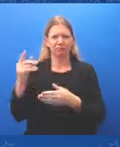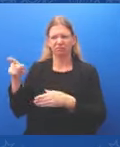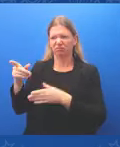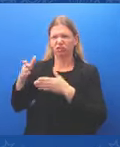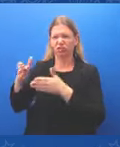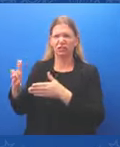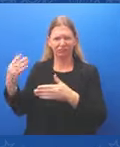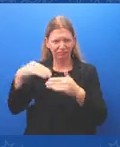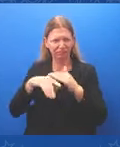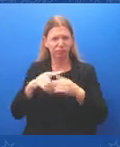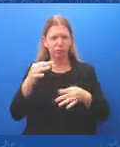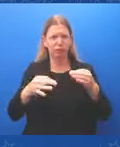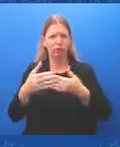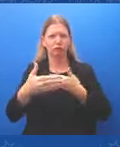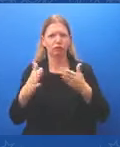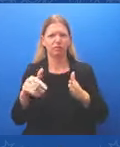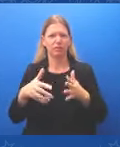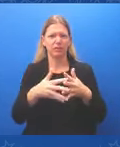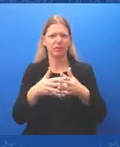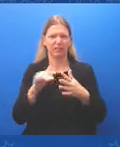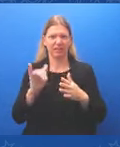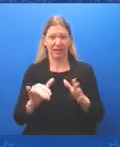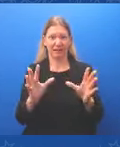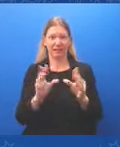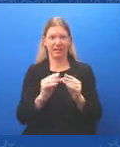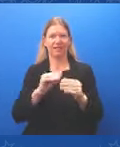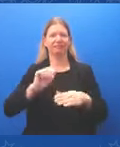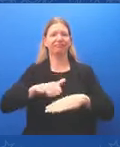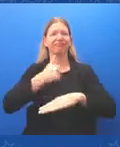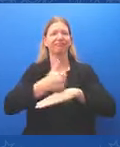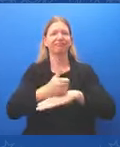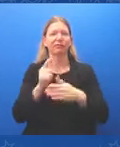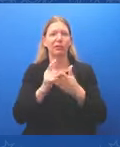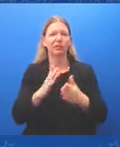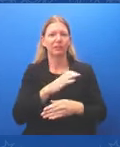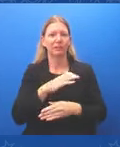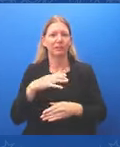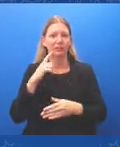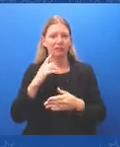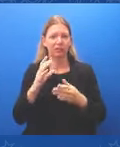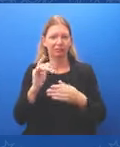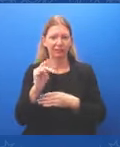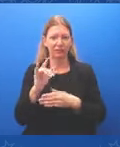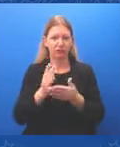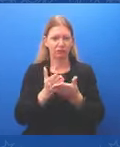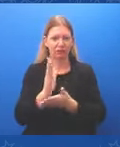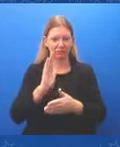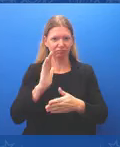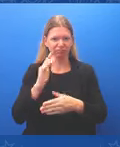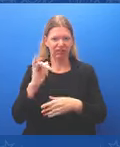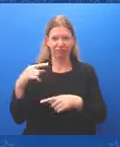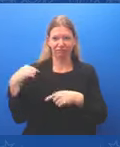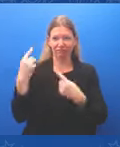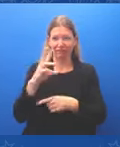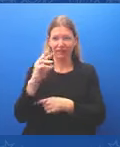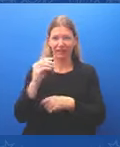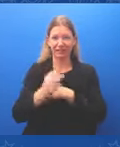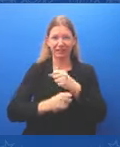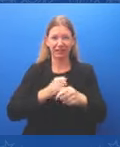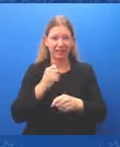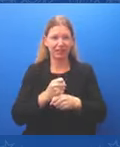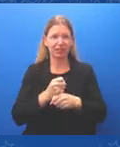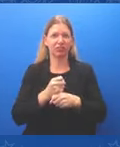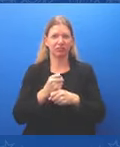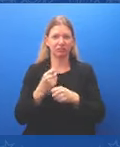and counting, the Lawyers Committee Network, comprised of our nation's most dedicated and talented attorneys, both on our staff and throughout the private